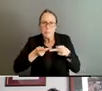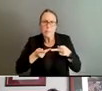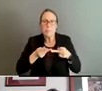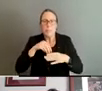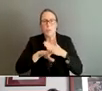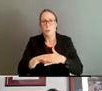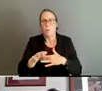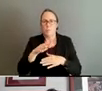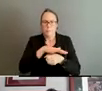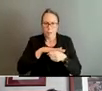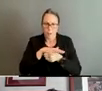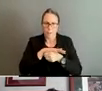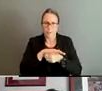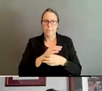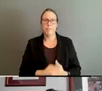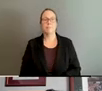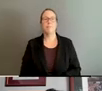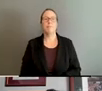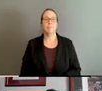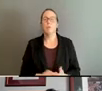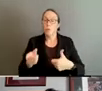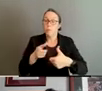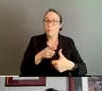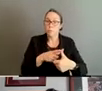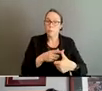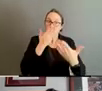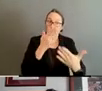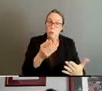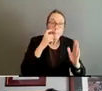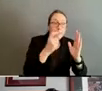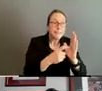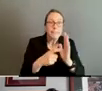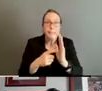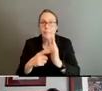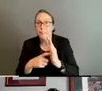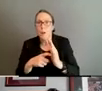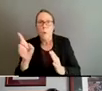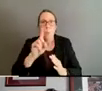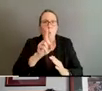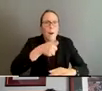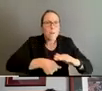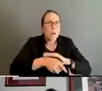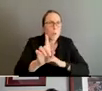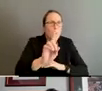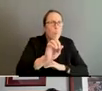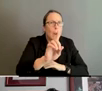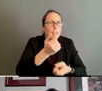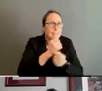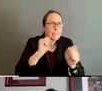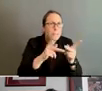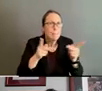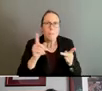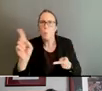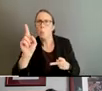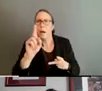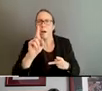so, one, identifying where the shelters are and which ones are going to be accessible to be able to meet what your specific needs are or what